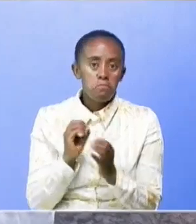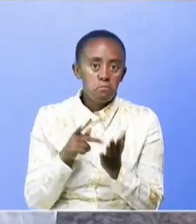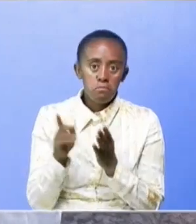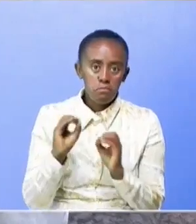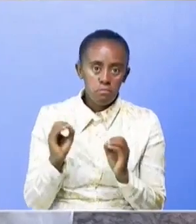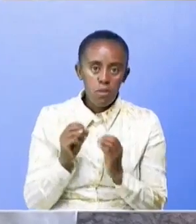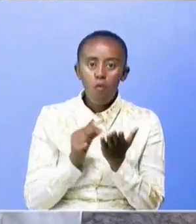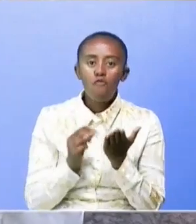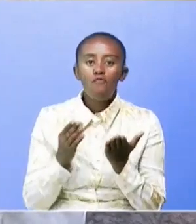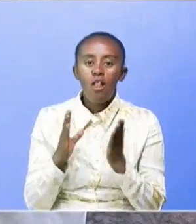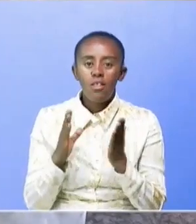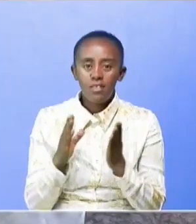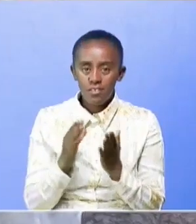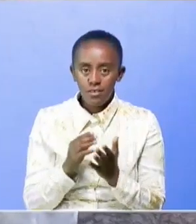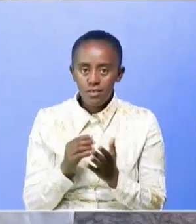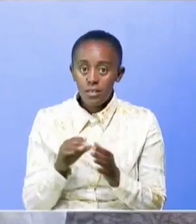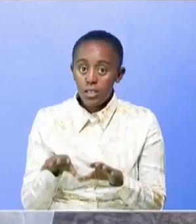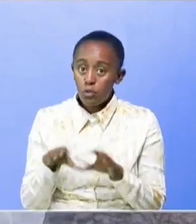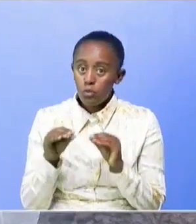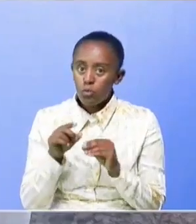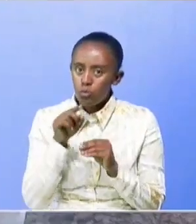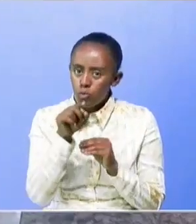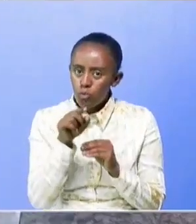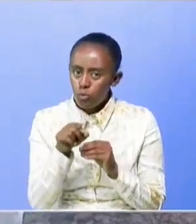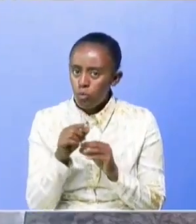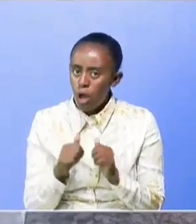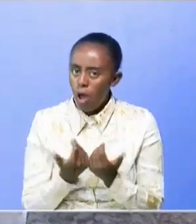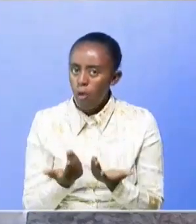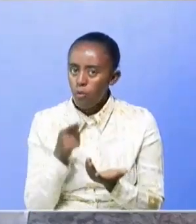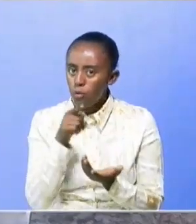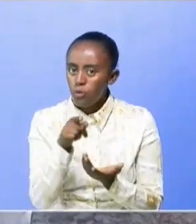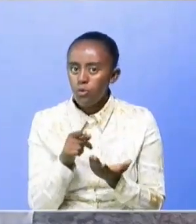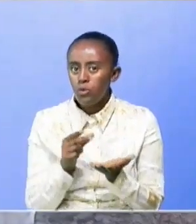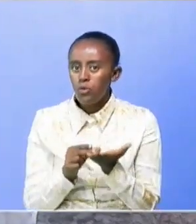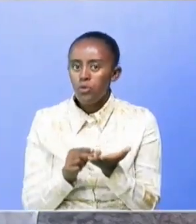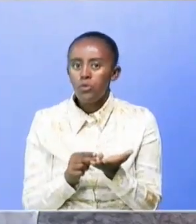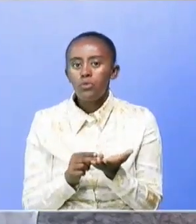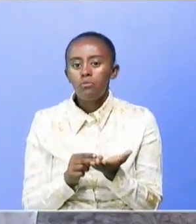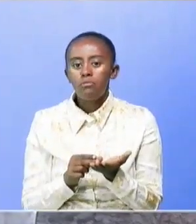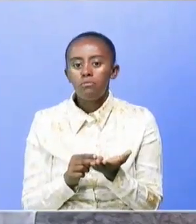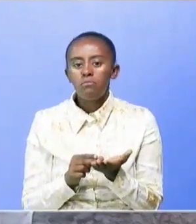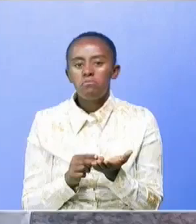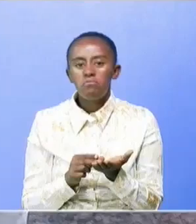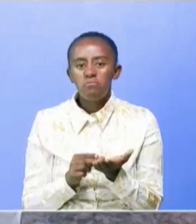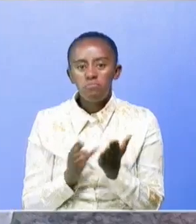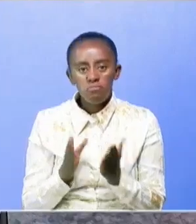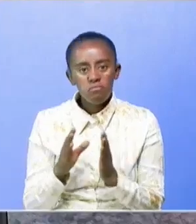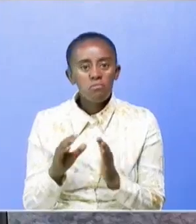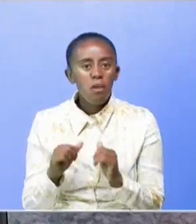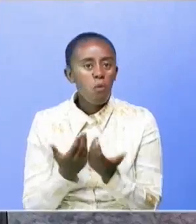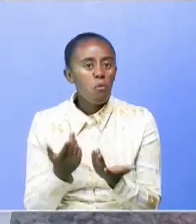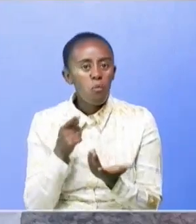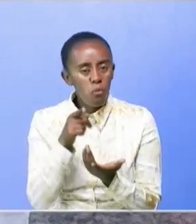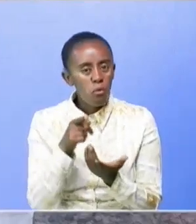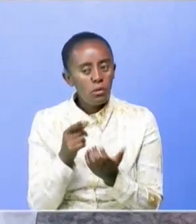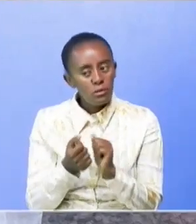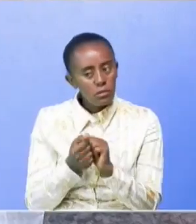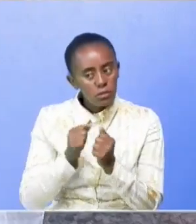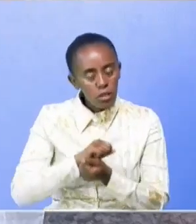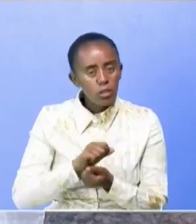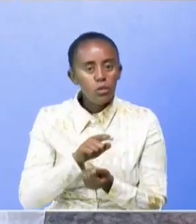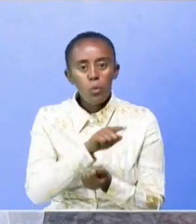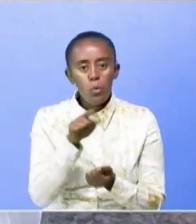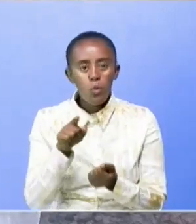So, as a student, how can you have an impact and make change to